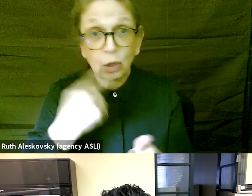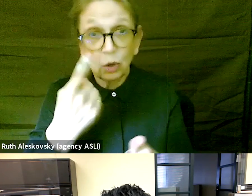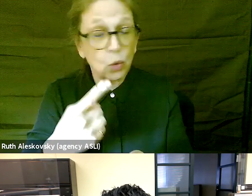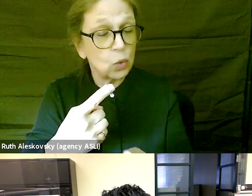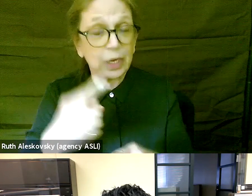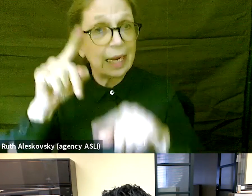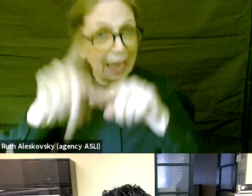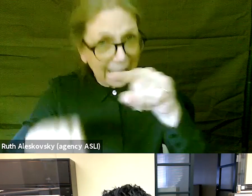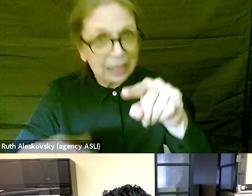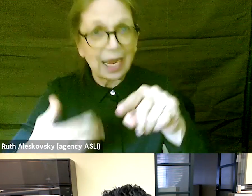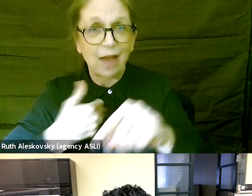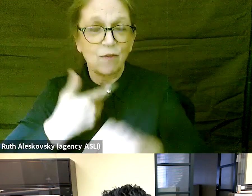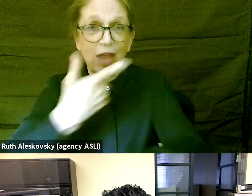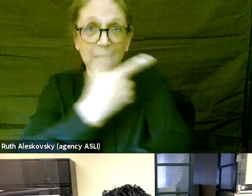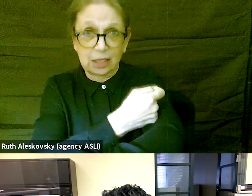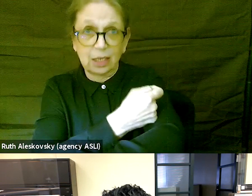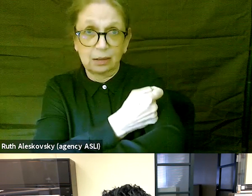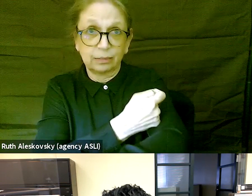of concern about,